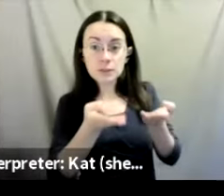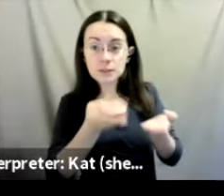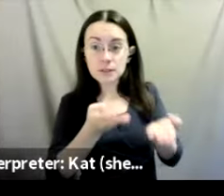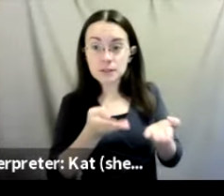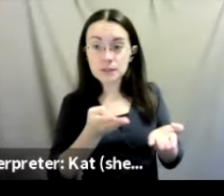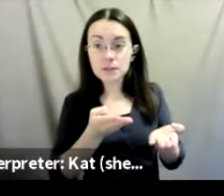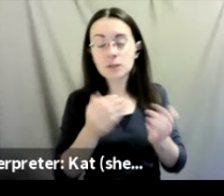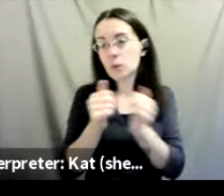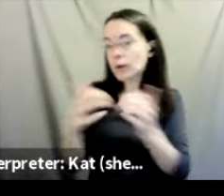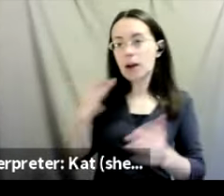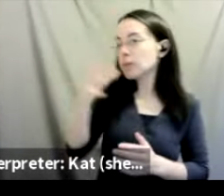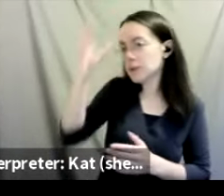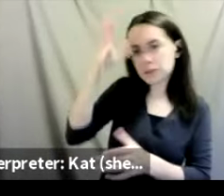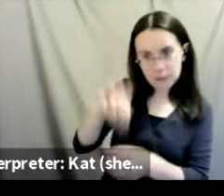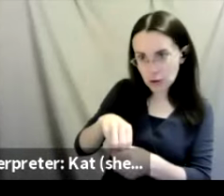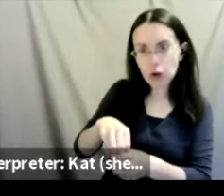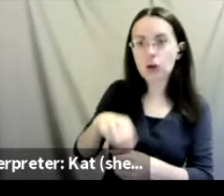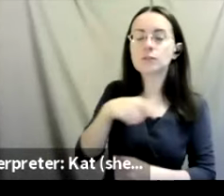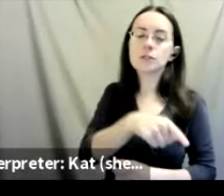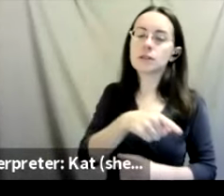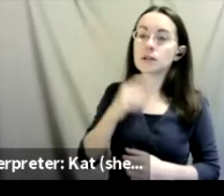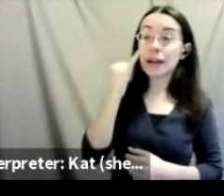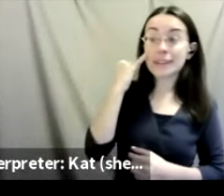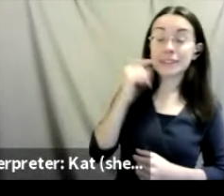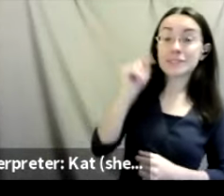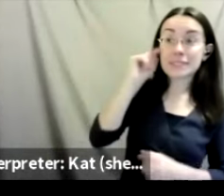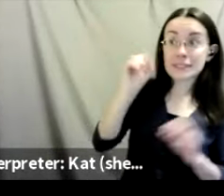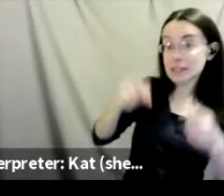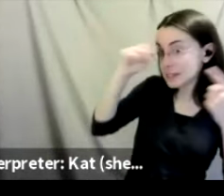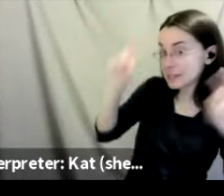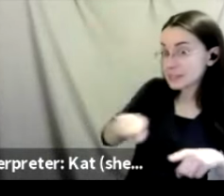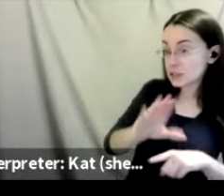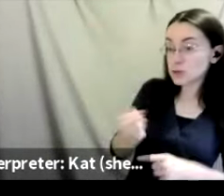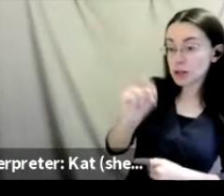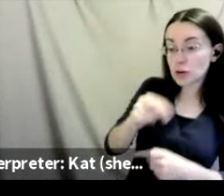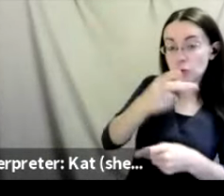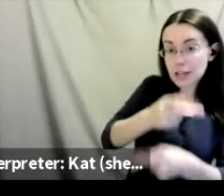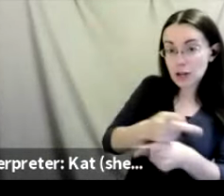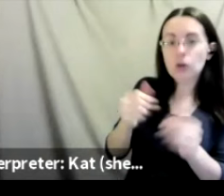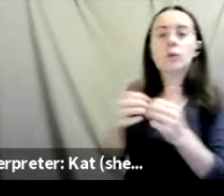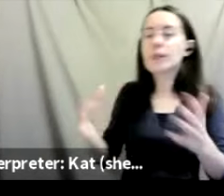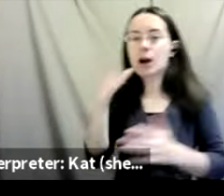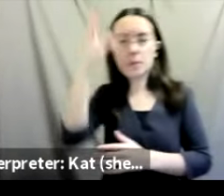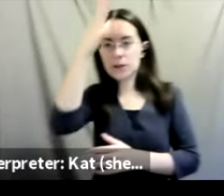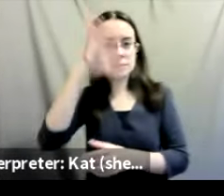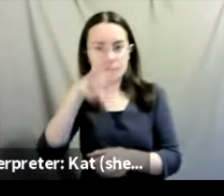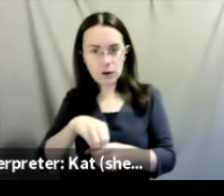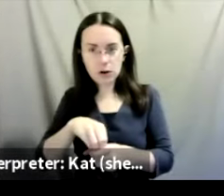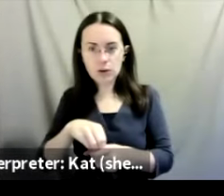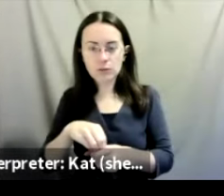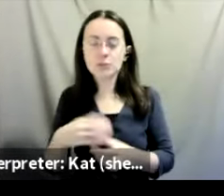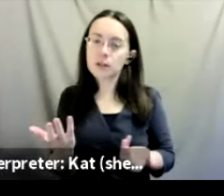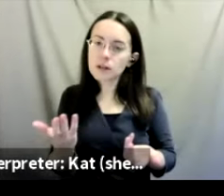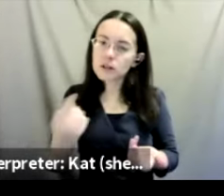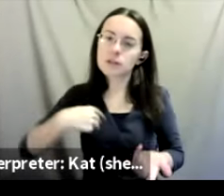and whether they'd be able to consent to their own care without their parents being present. So we already know like those are things that are